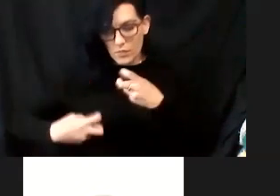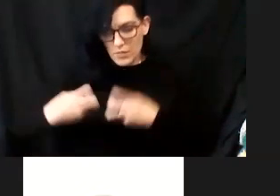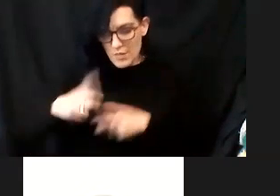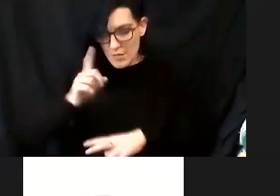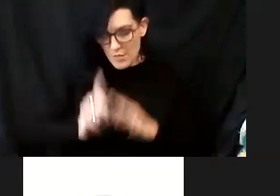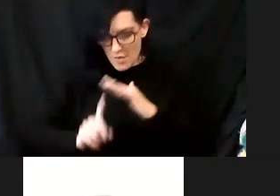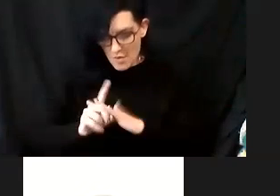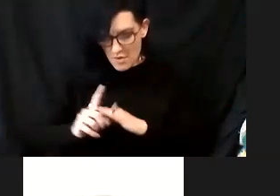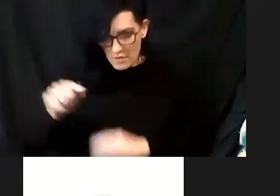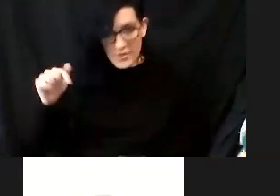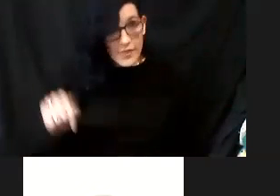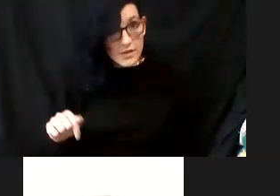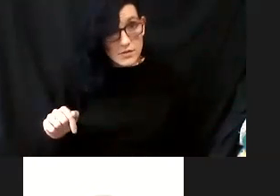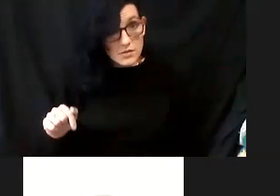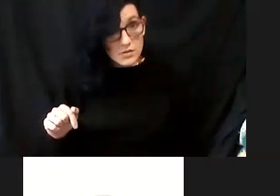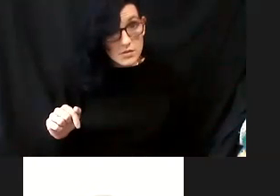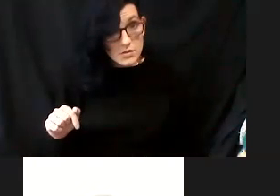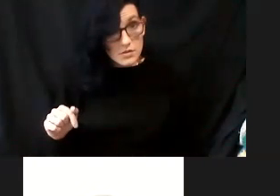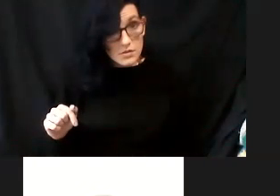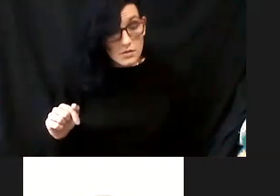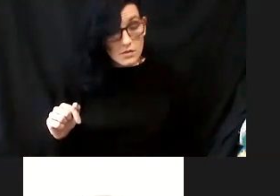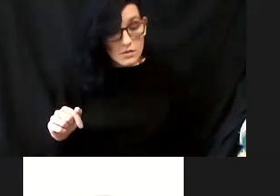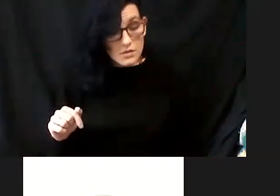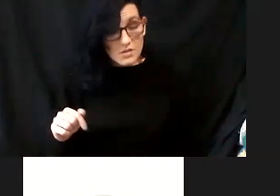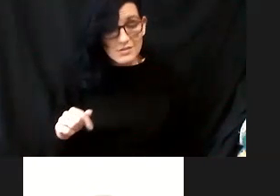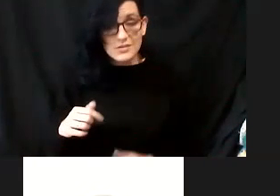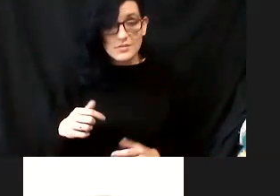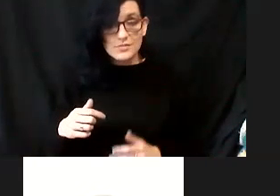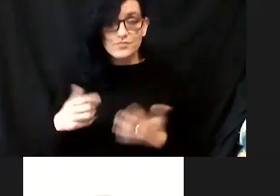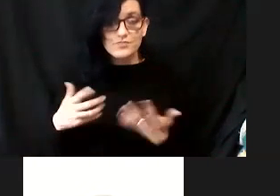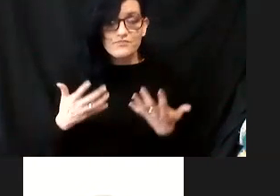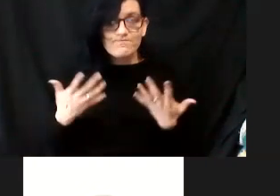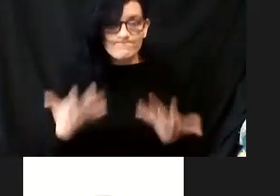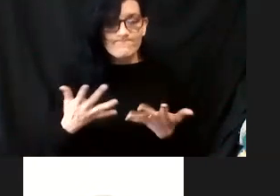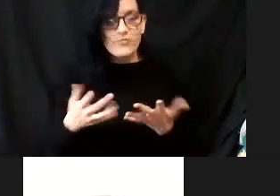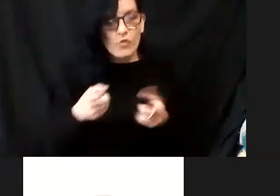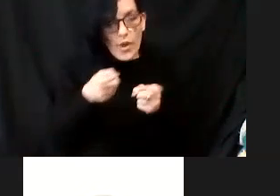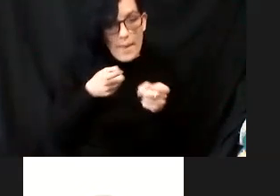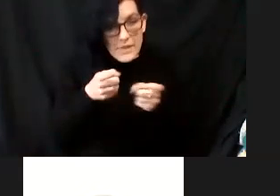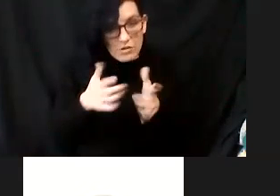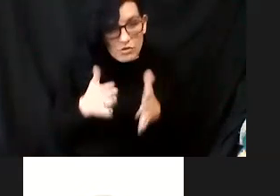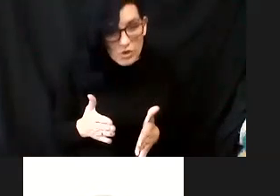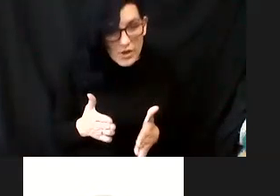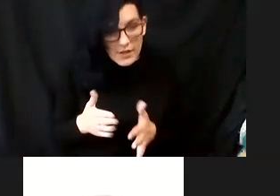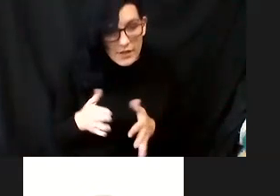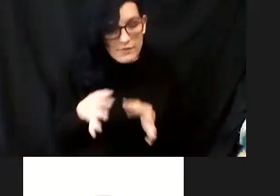is administrative forbearance And,